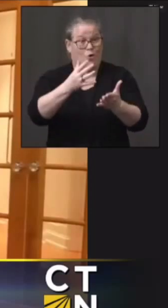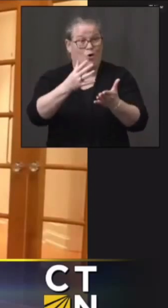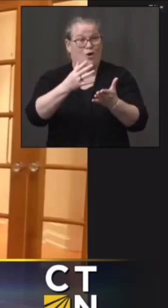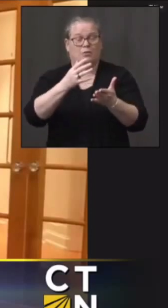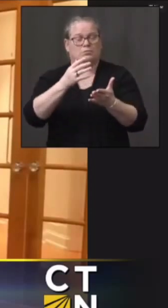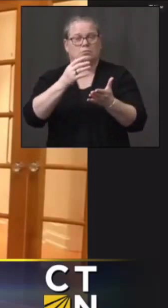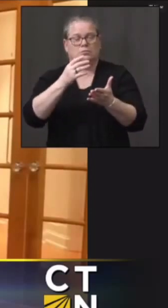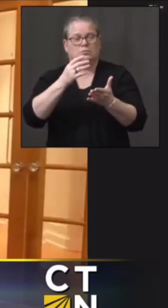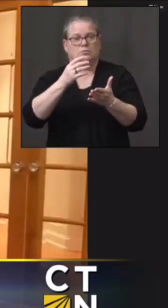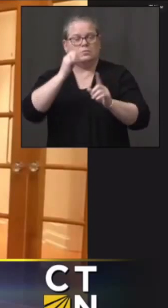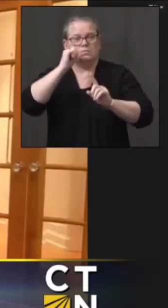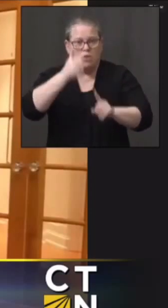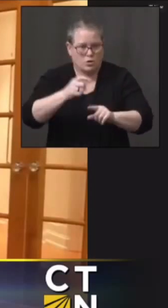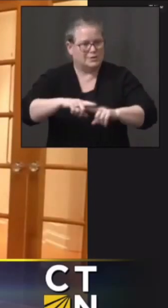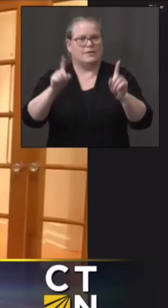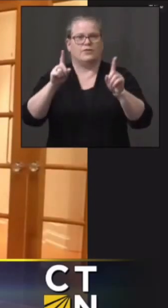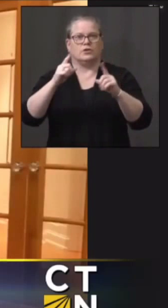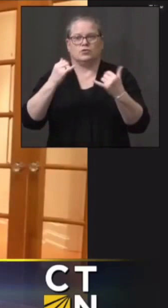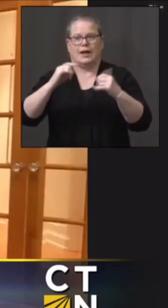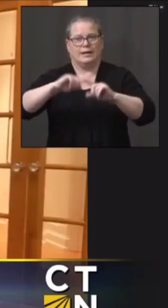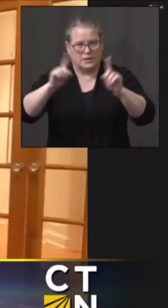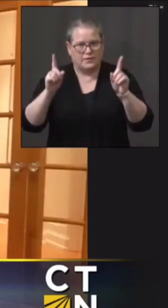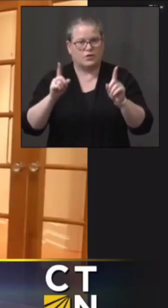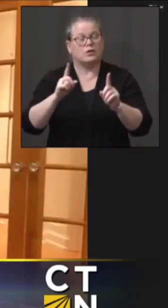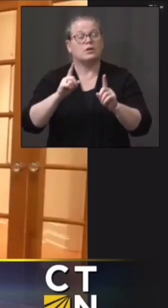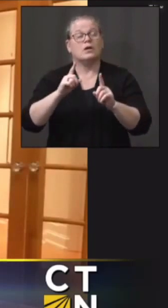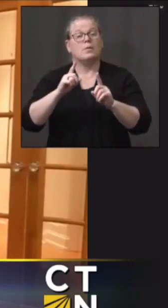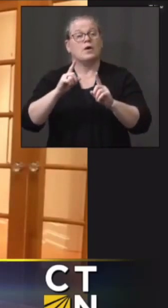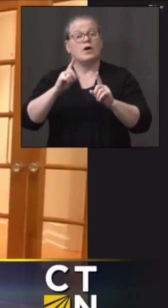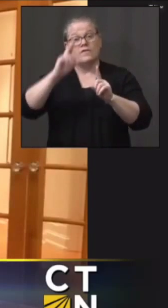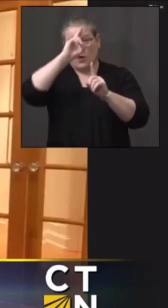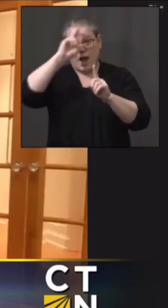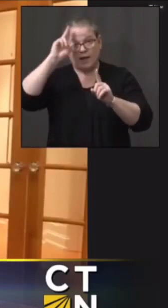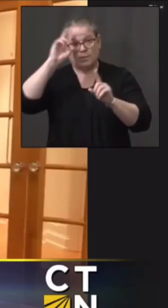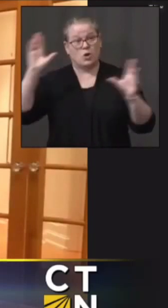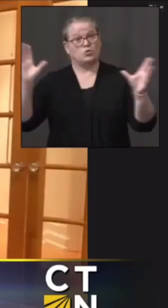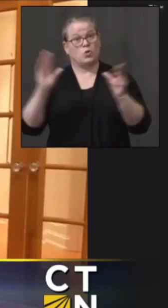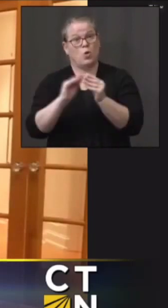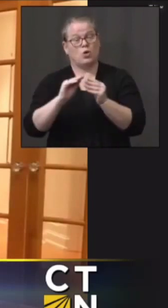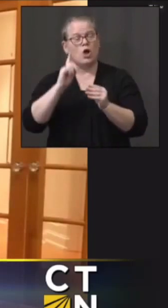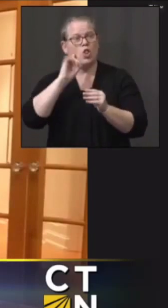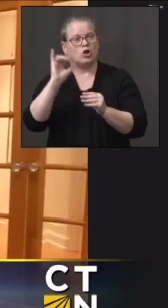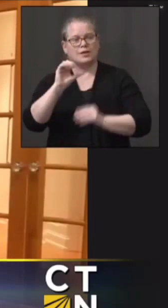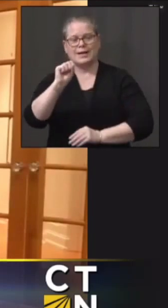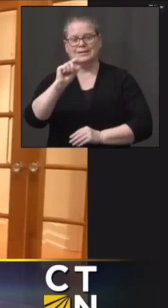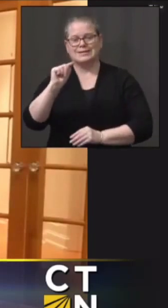could be different. But, in terms of total occupancy, it looks like St. Mary's,